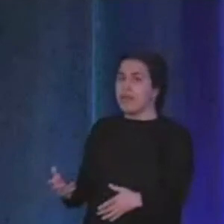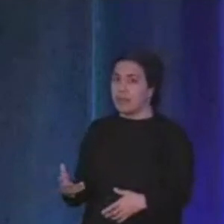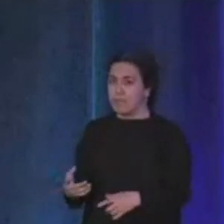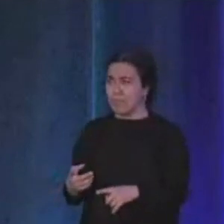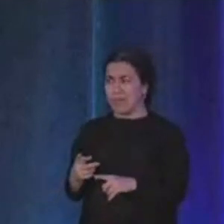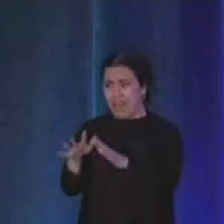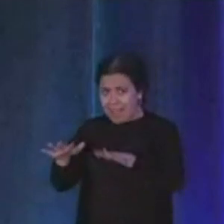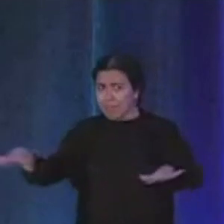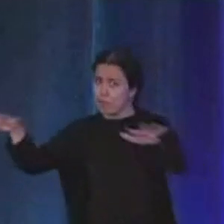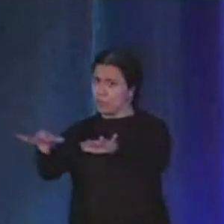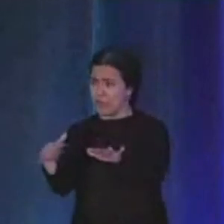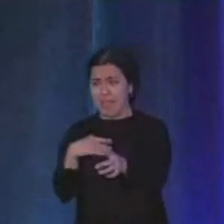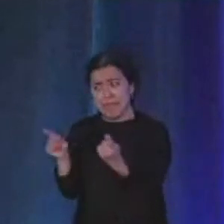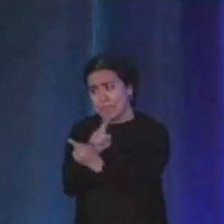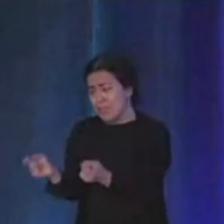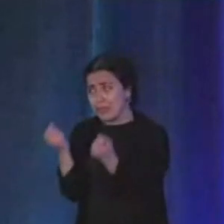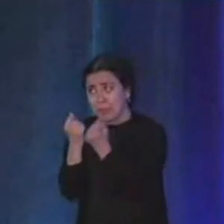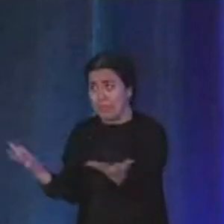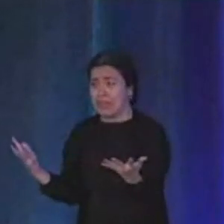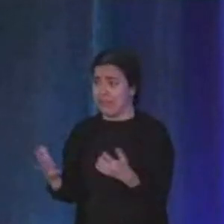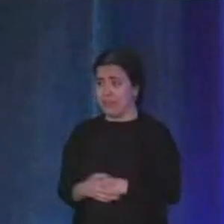and so